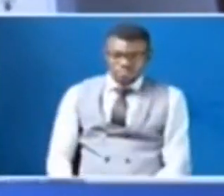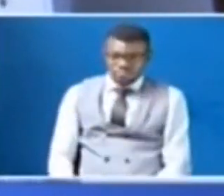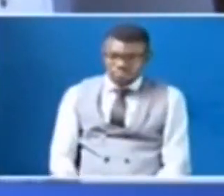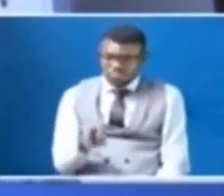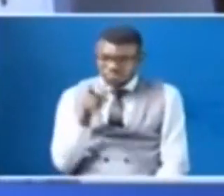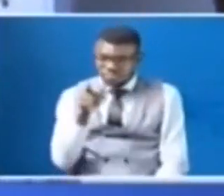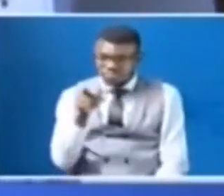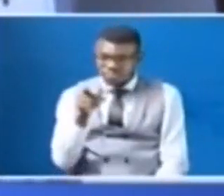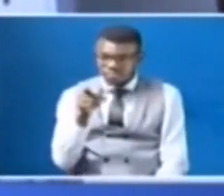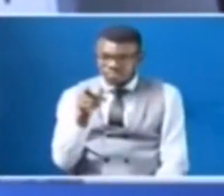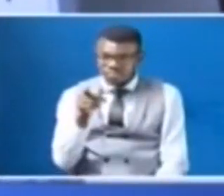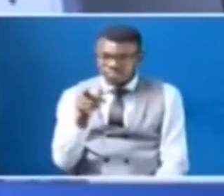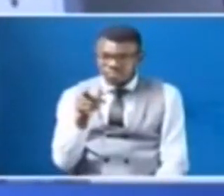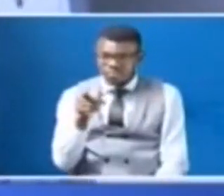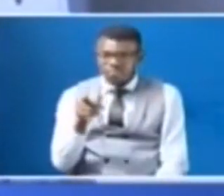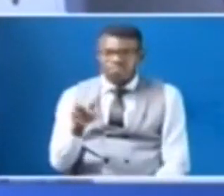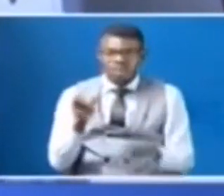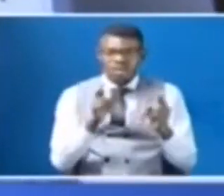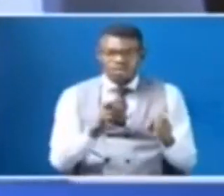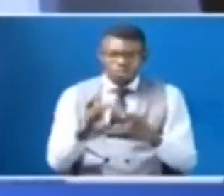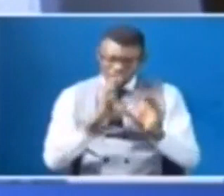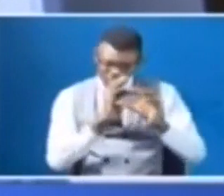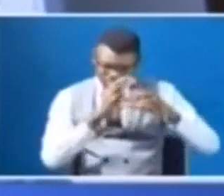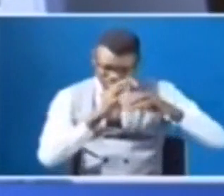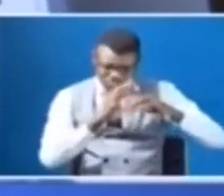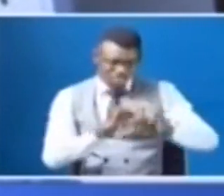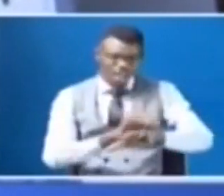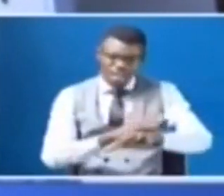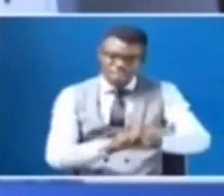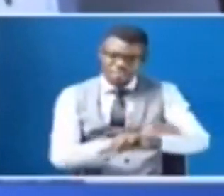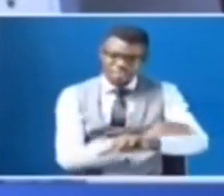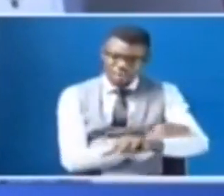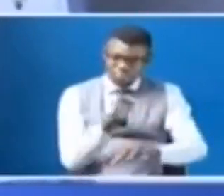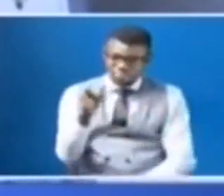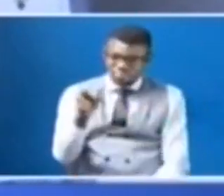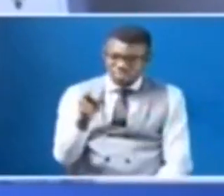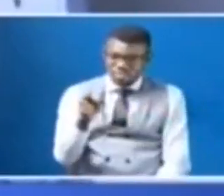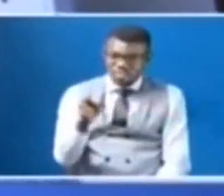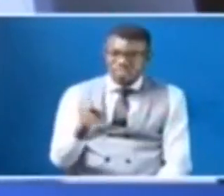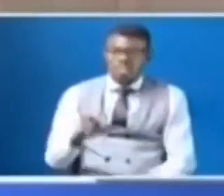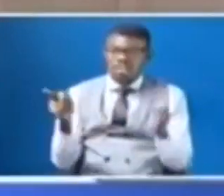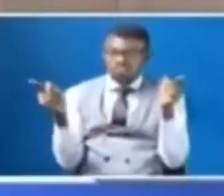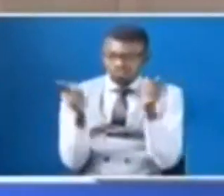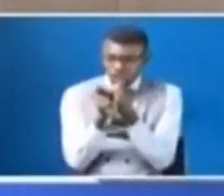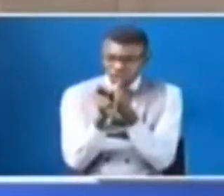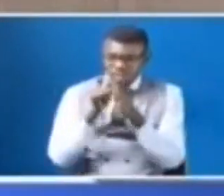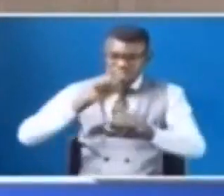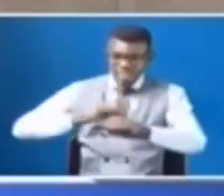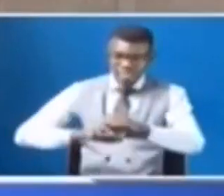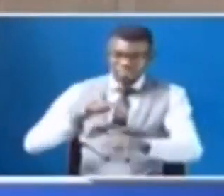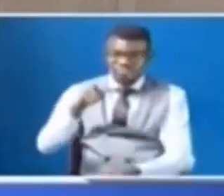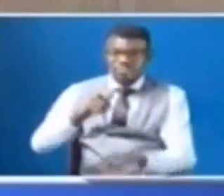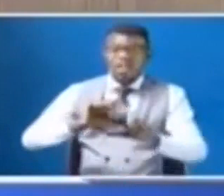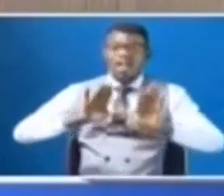Compared to your conventional radiotherapy, the treatment time with the CyberKnife is considerably shorter. This is very important